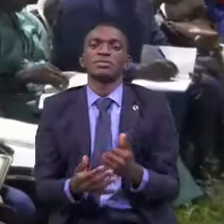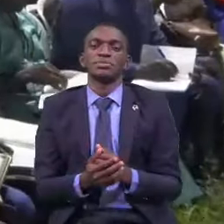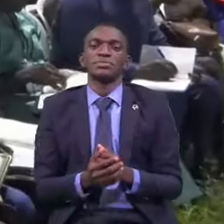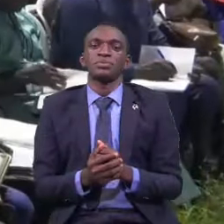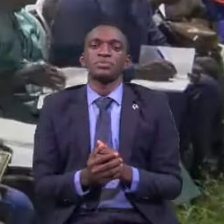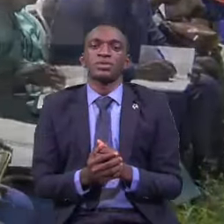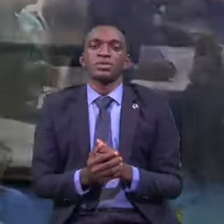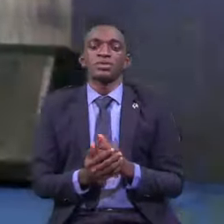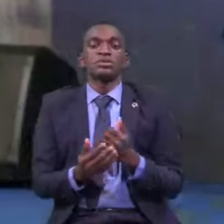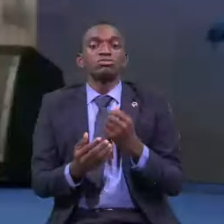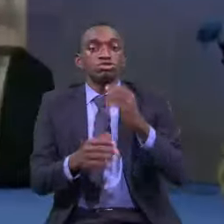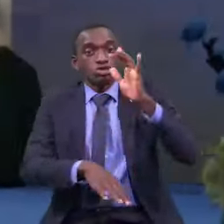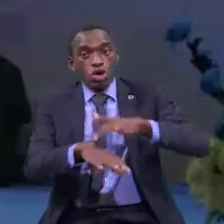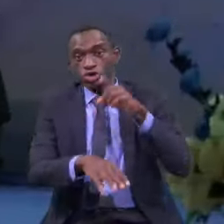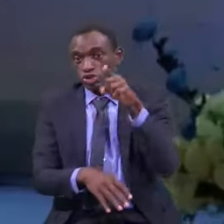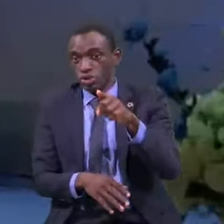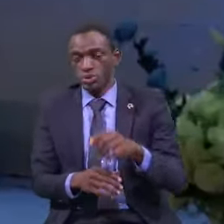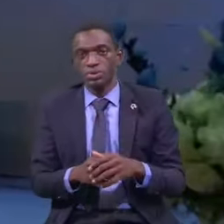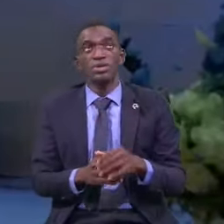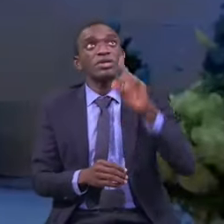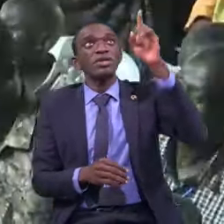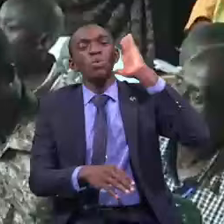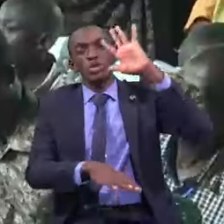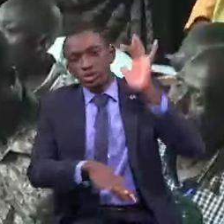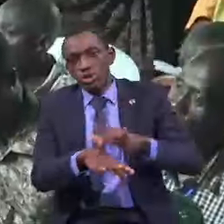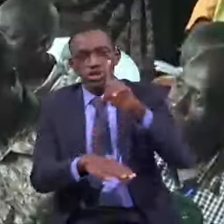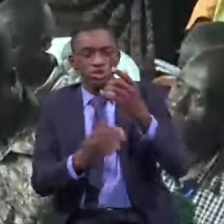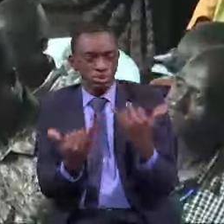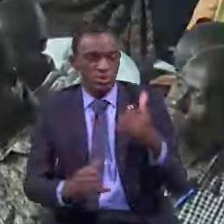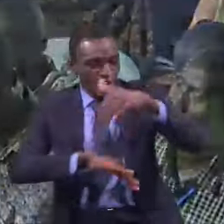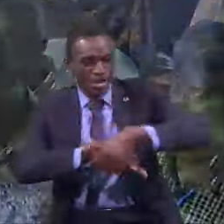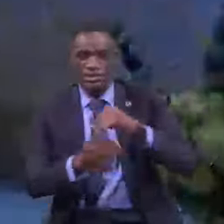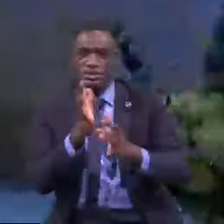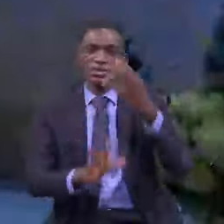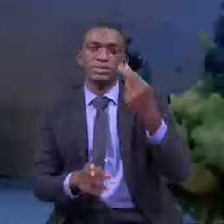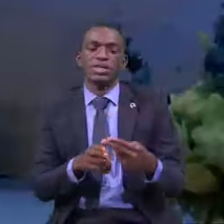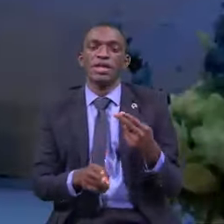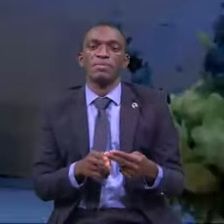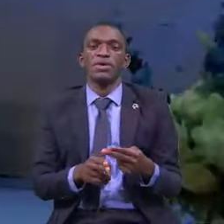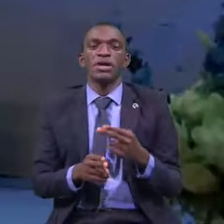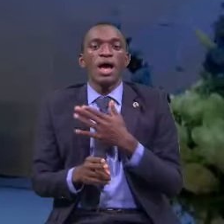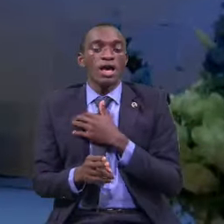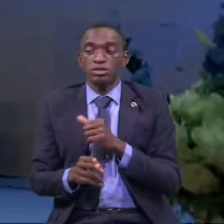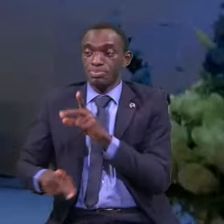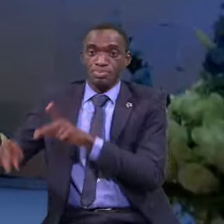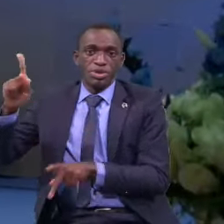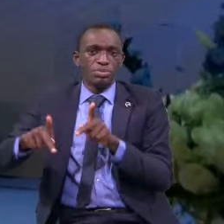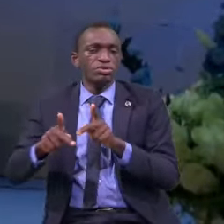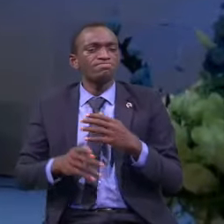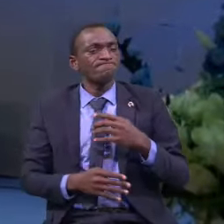tonight. Touch you. He will touch you tonight. And so they said, please touch him.